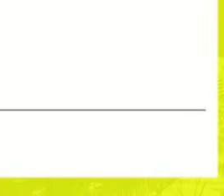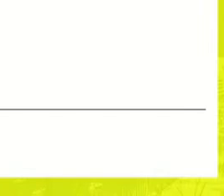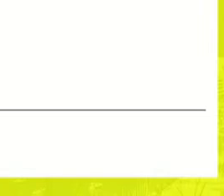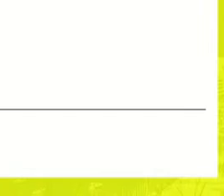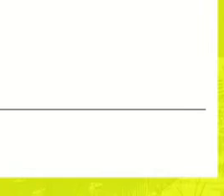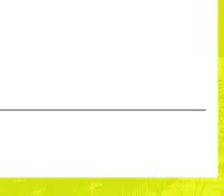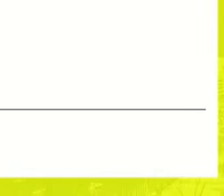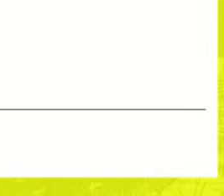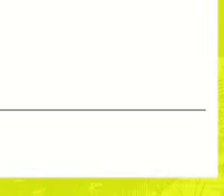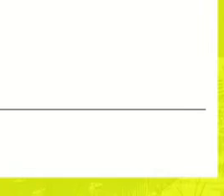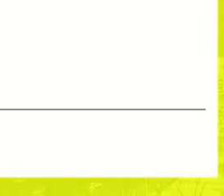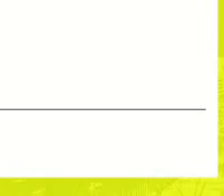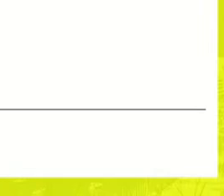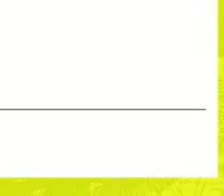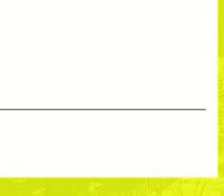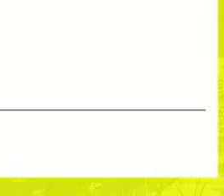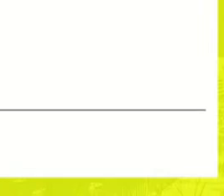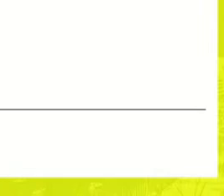by robot